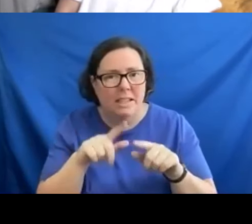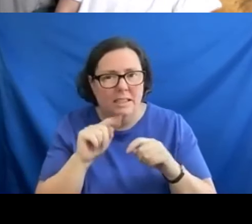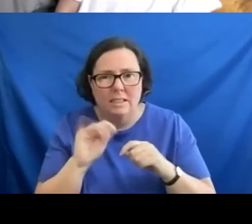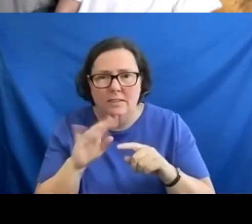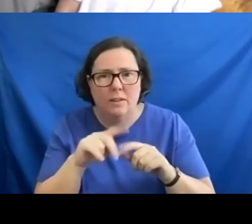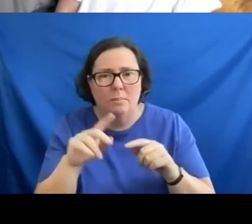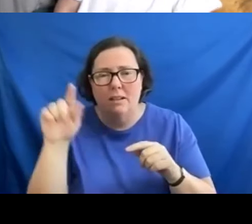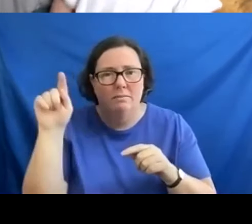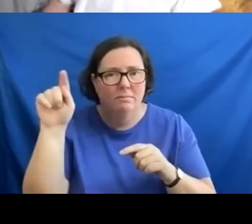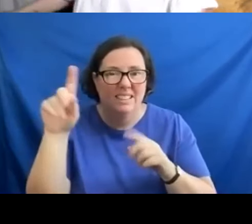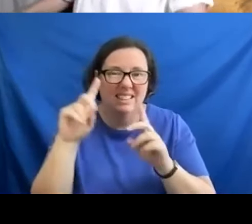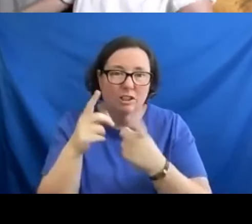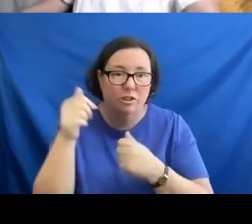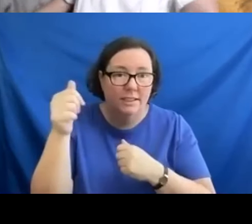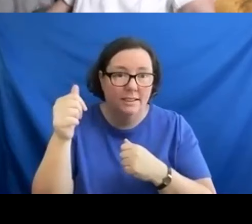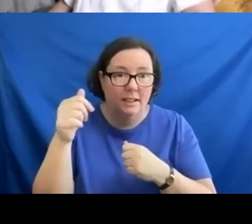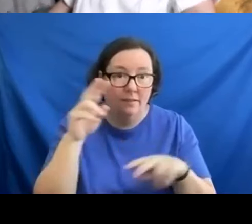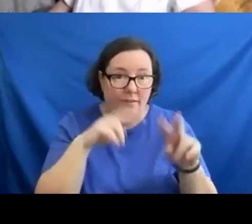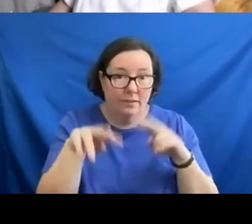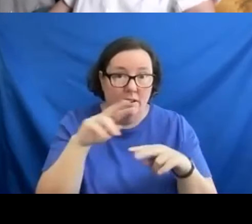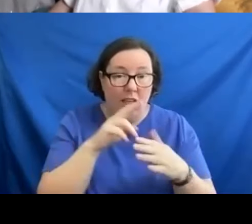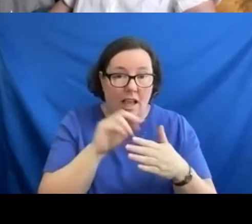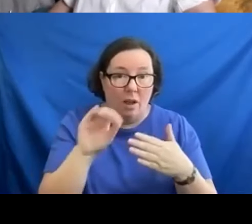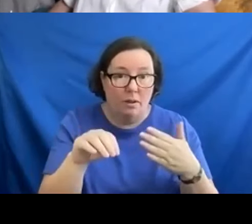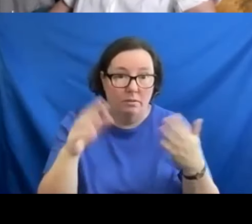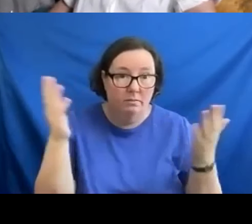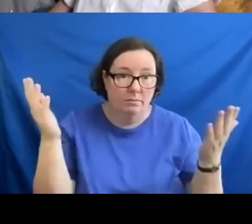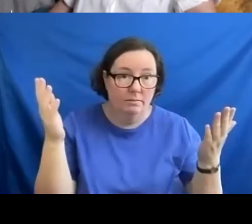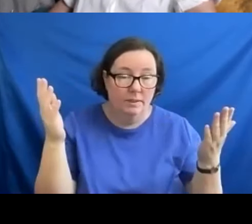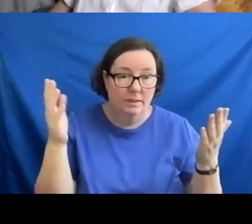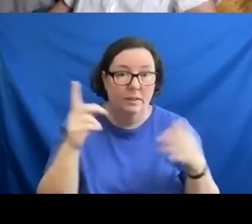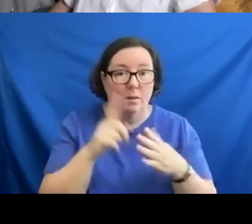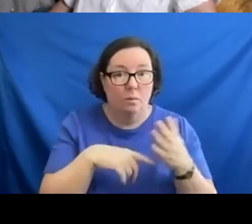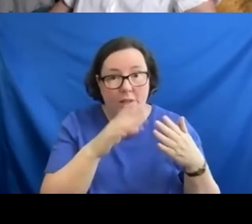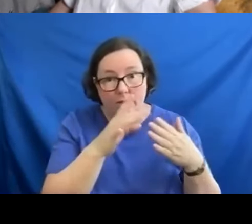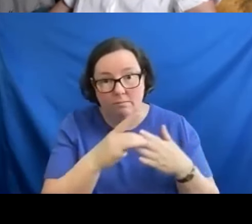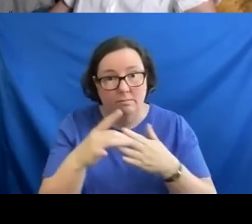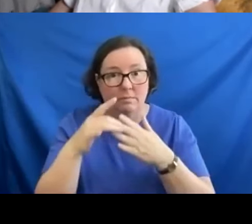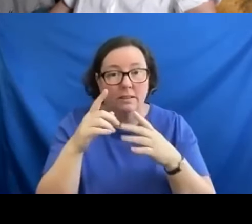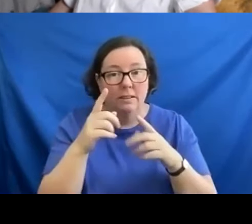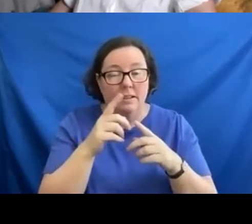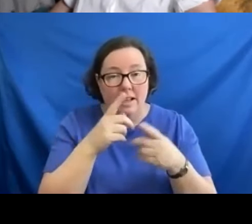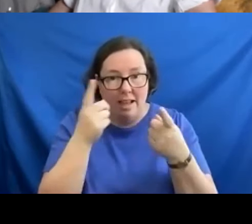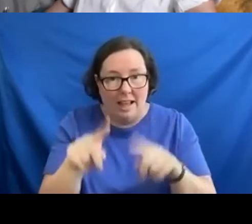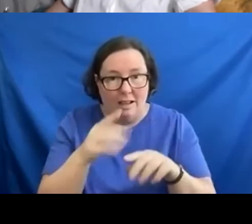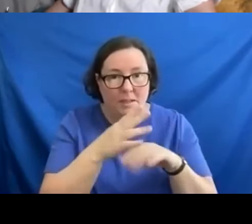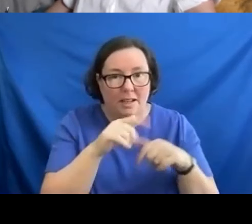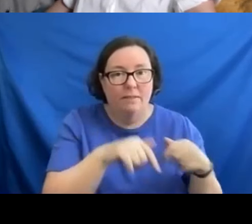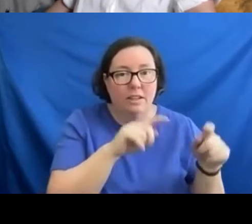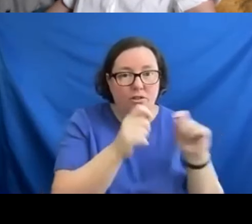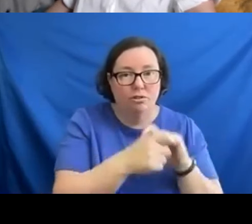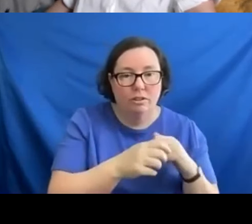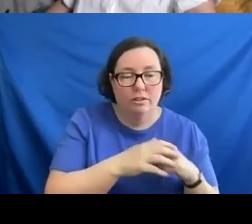force, of the outcomes that are generated by this change.